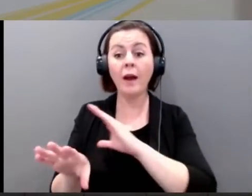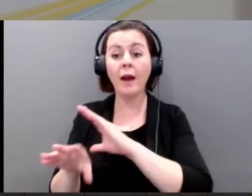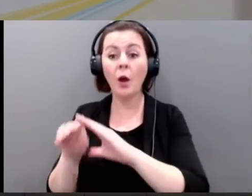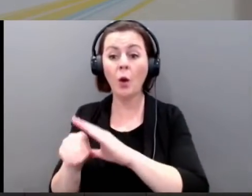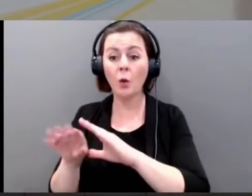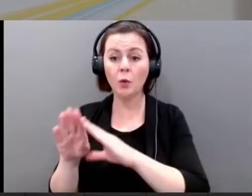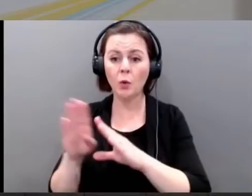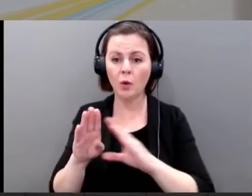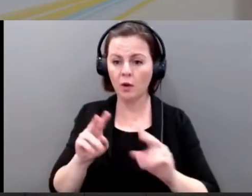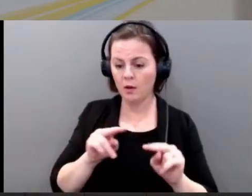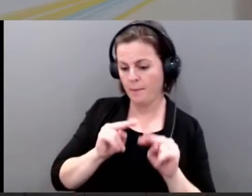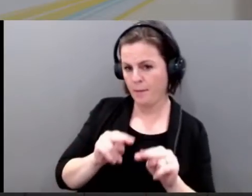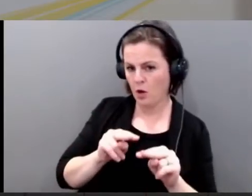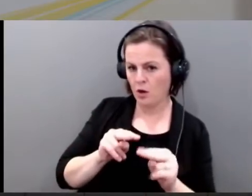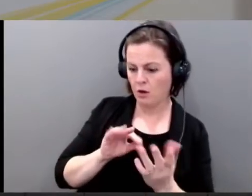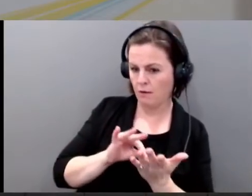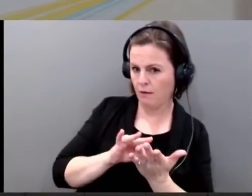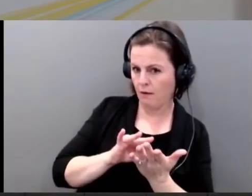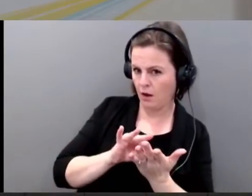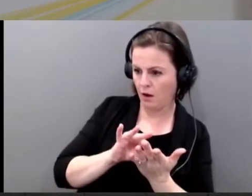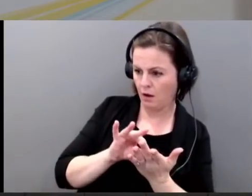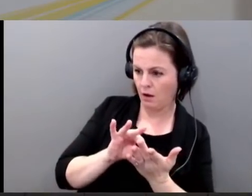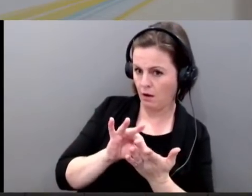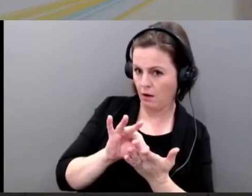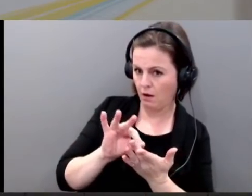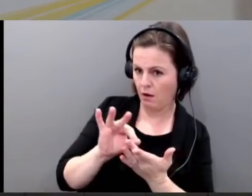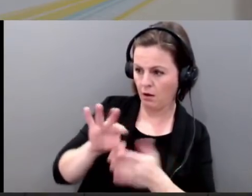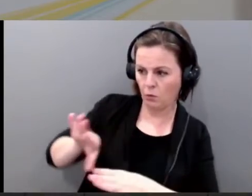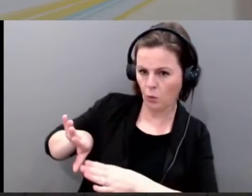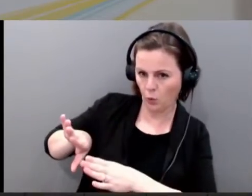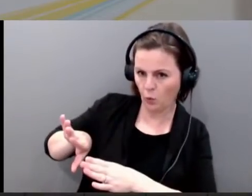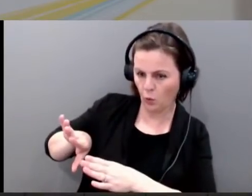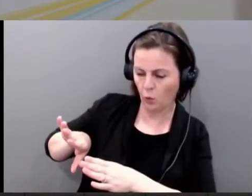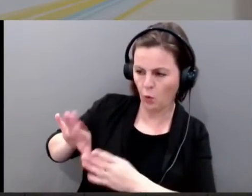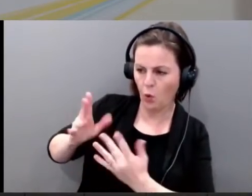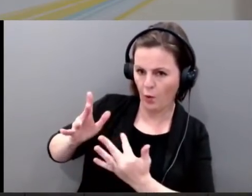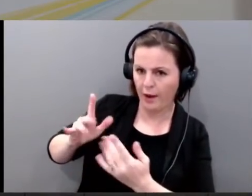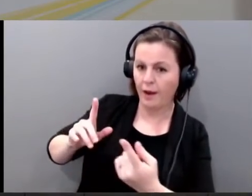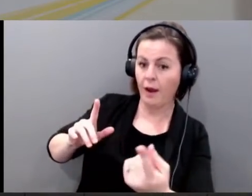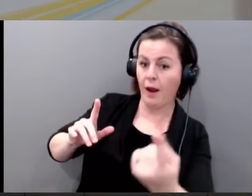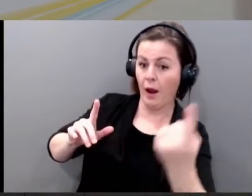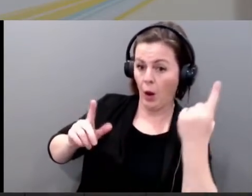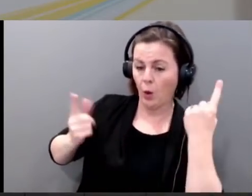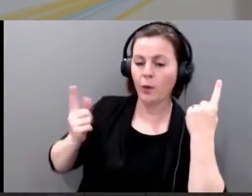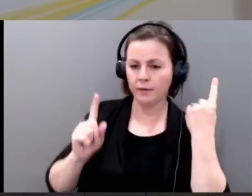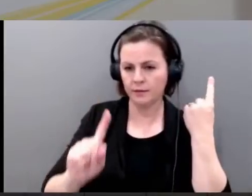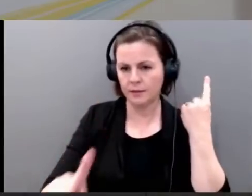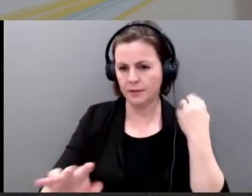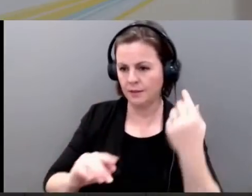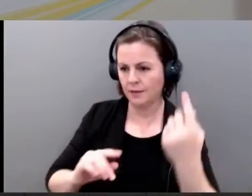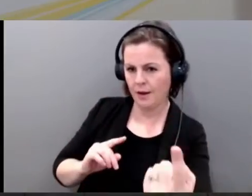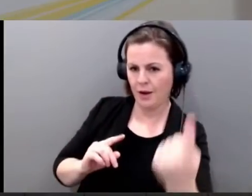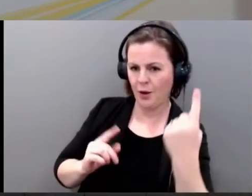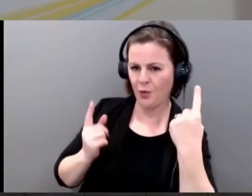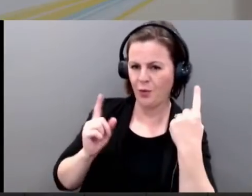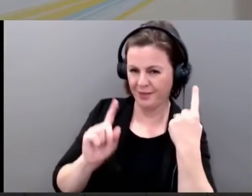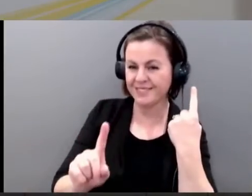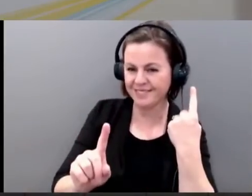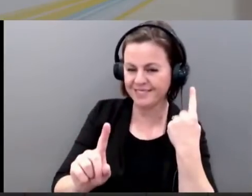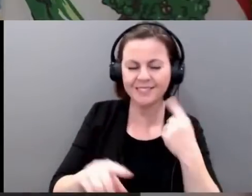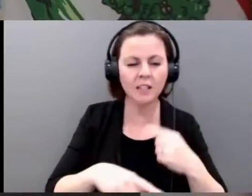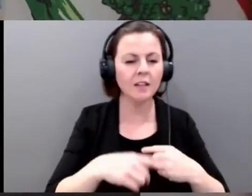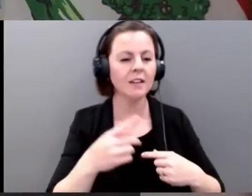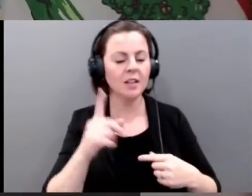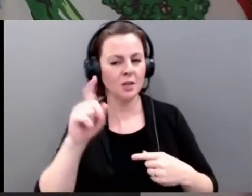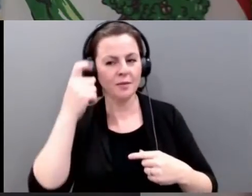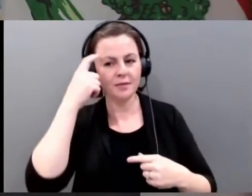monitored to make sure that capacity is maintained, or capacity is not exceeded, really. Shane, I haven't been